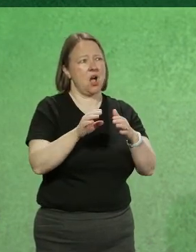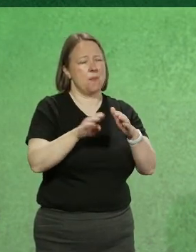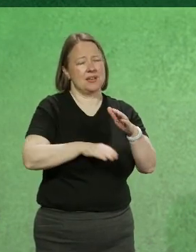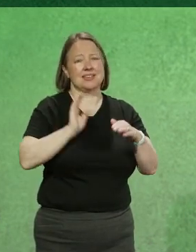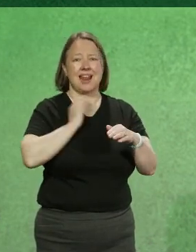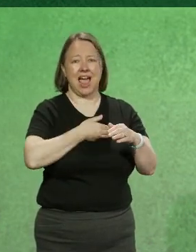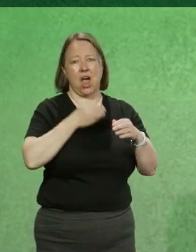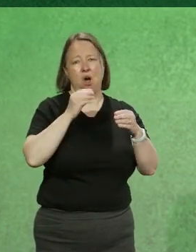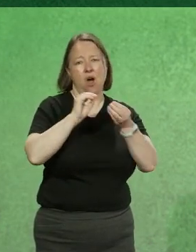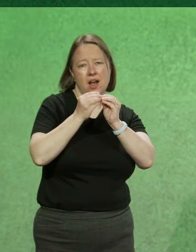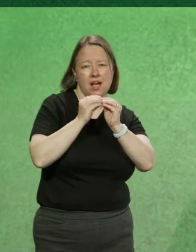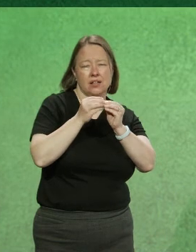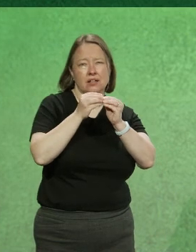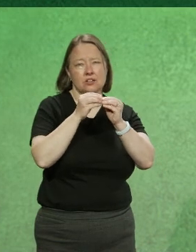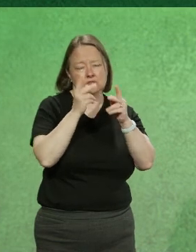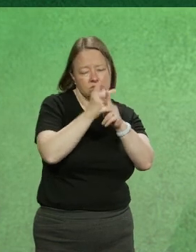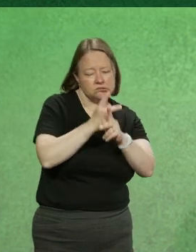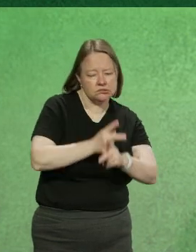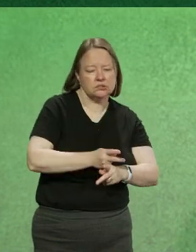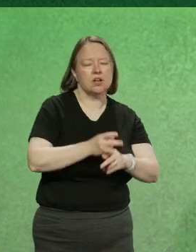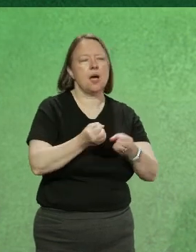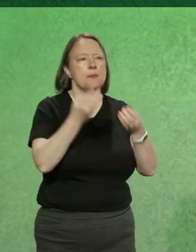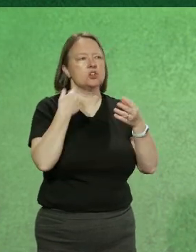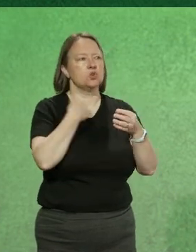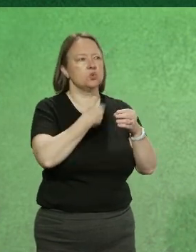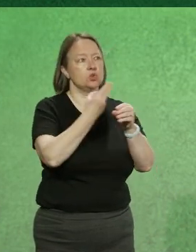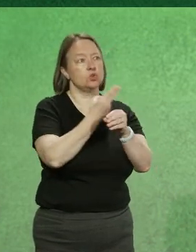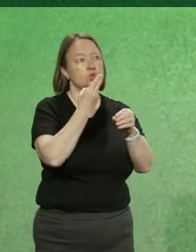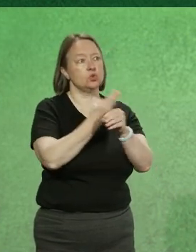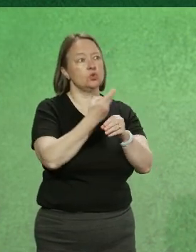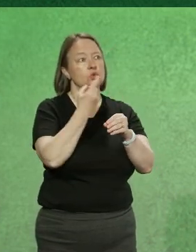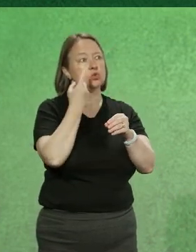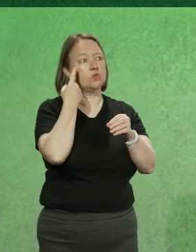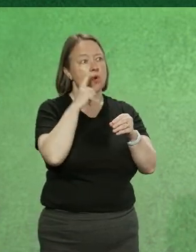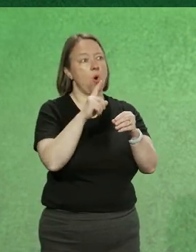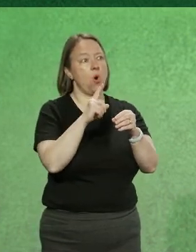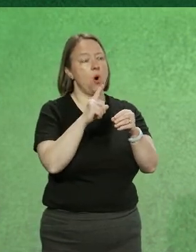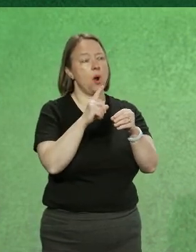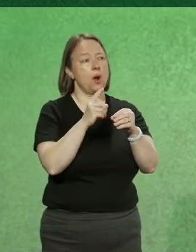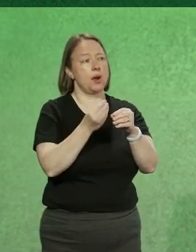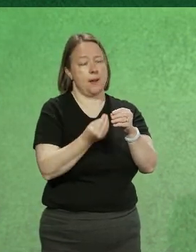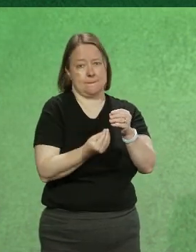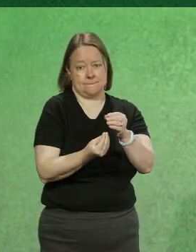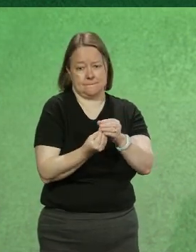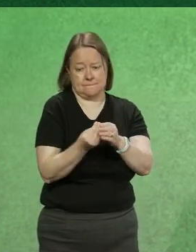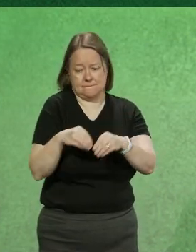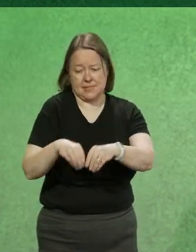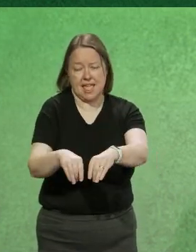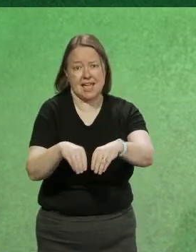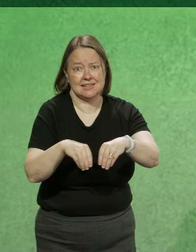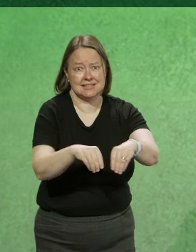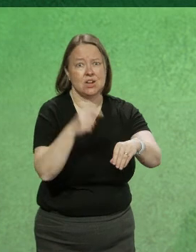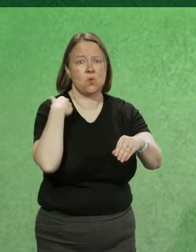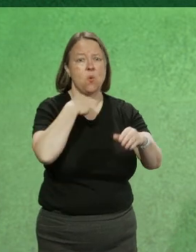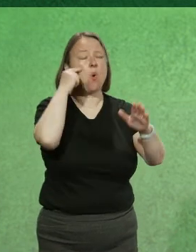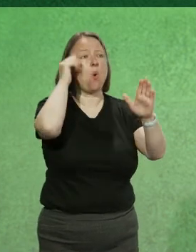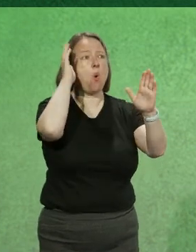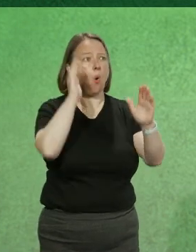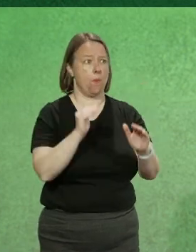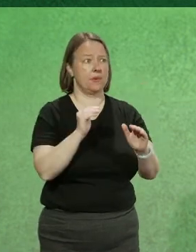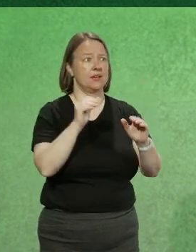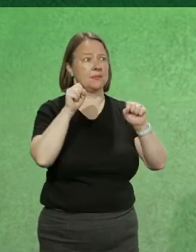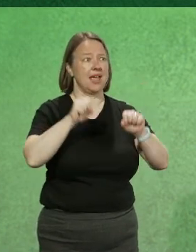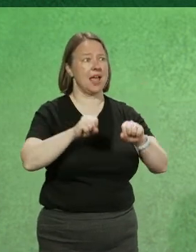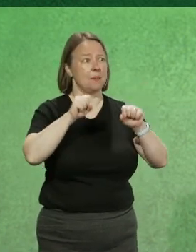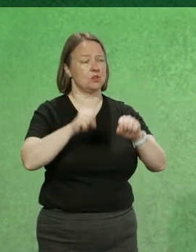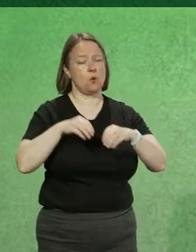the prototype and the amount we will use to plant these. We are hoping on being able